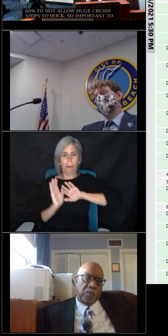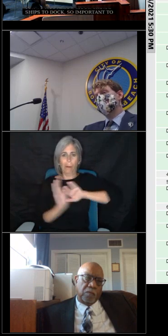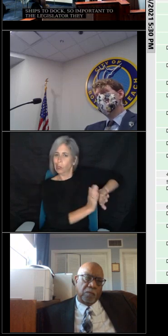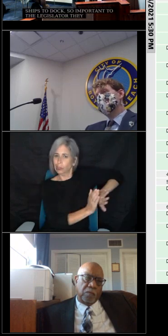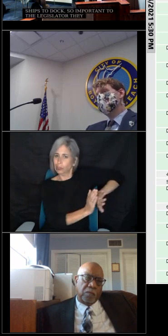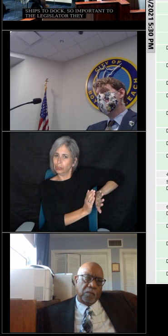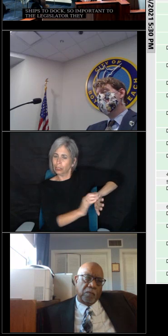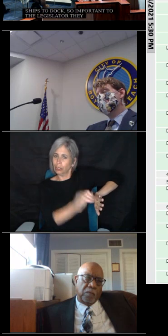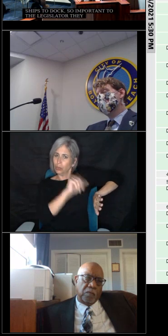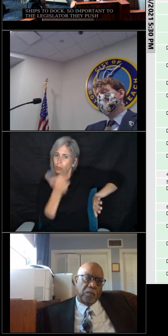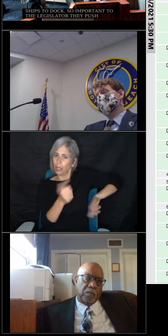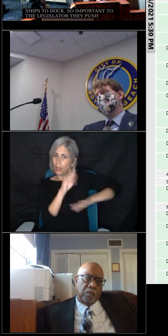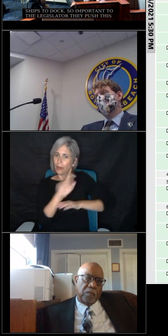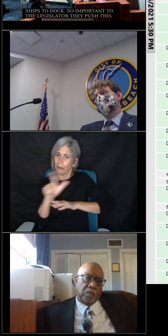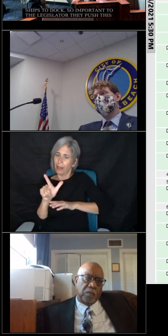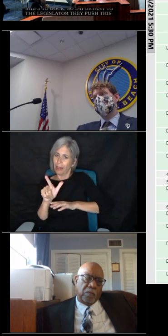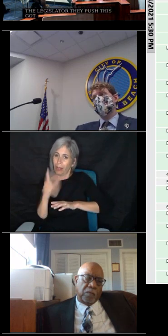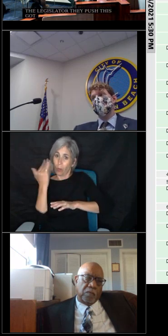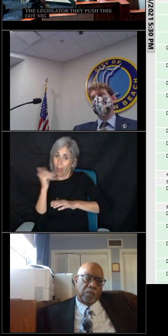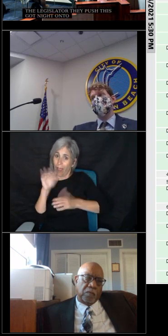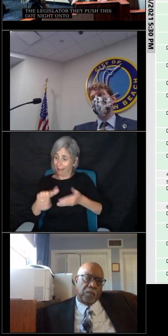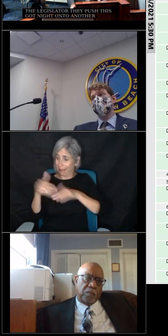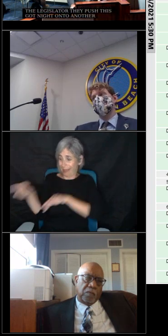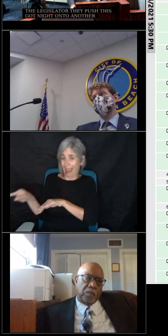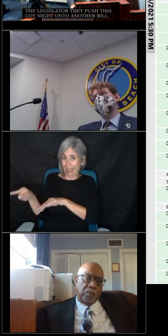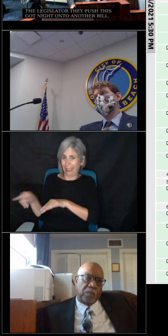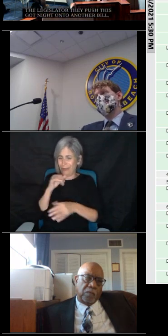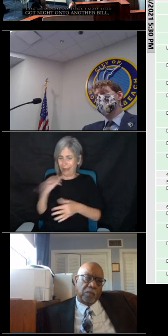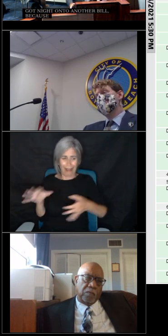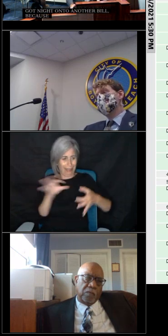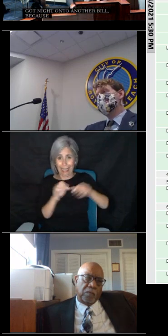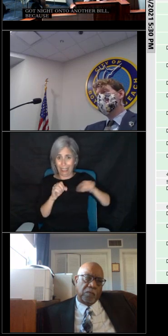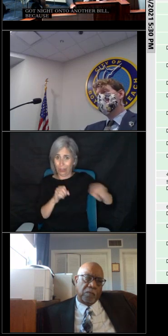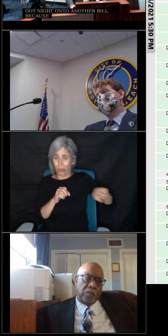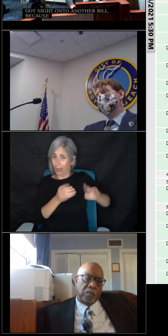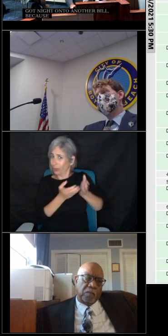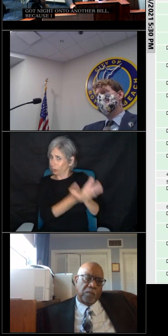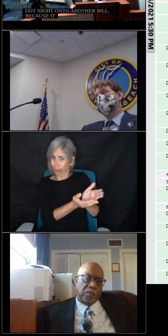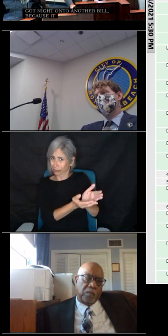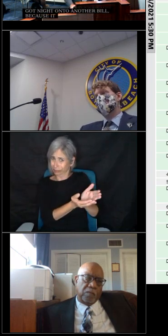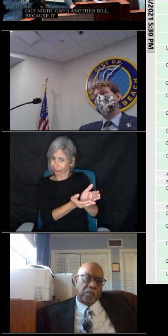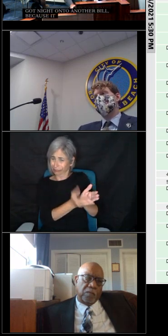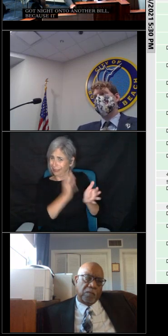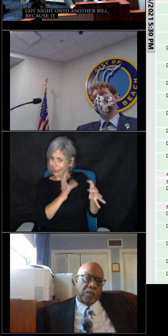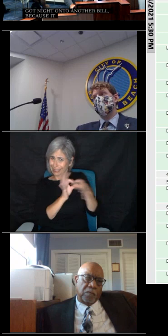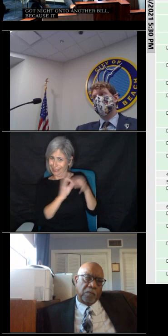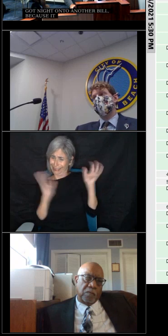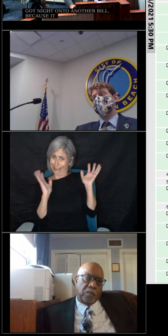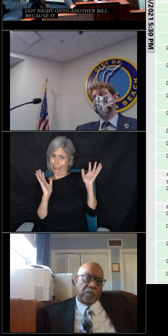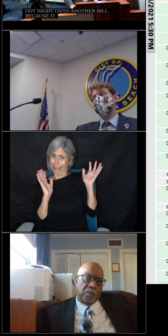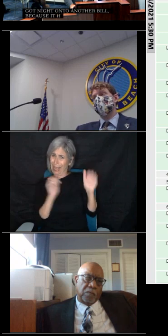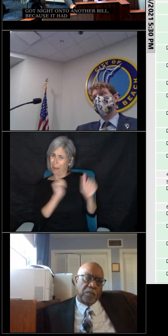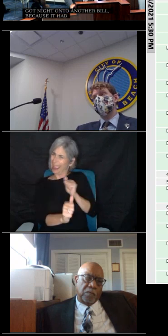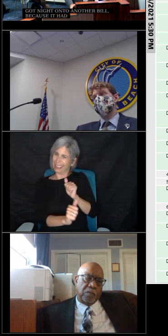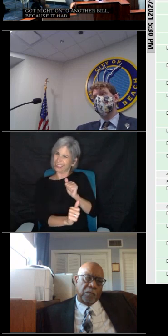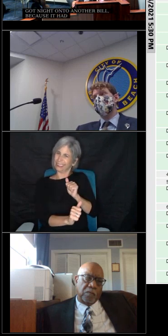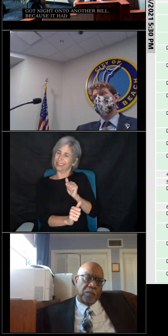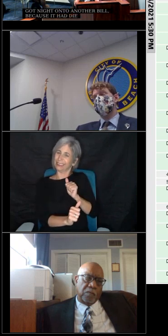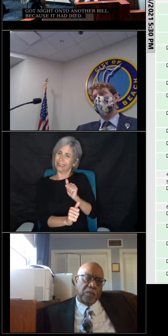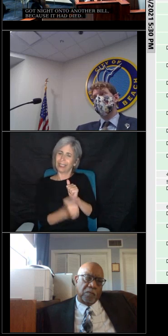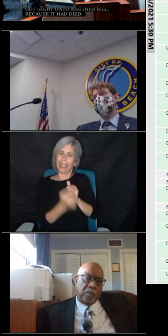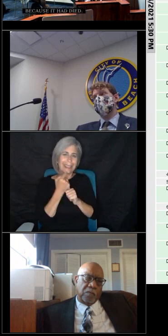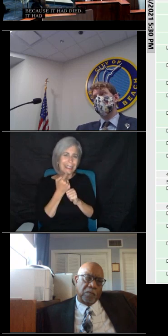had died, and it had nothing to do with cruise ships, and it passed. And I can